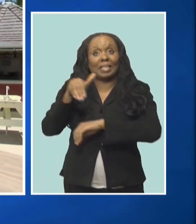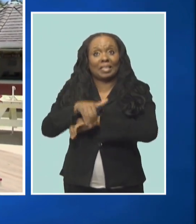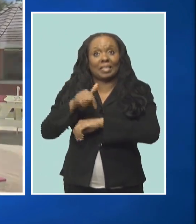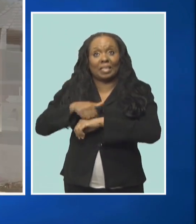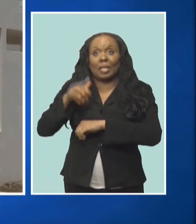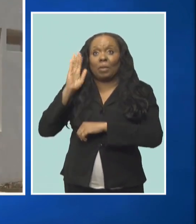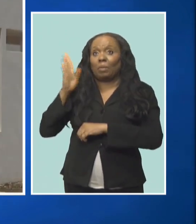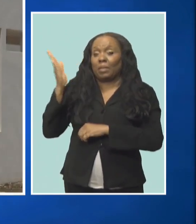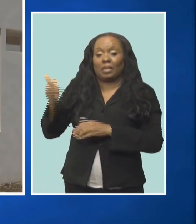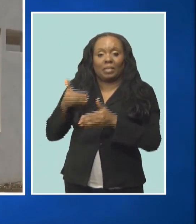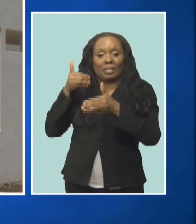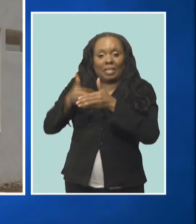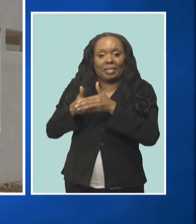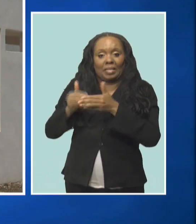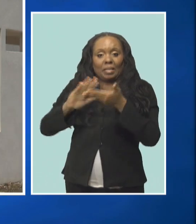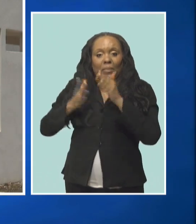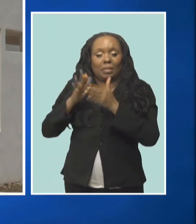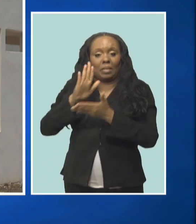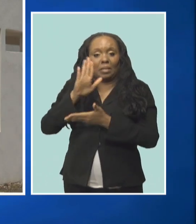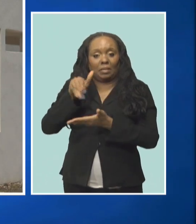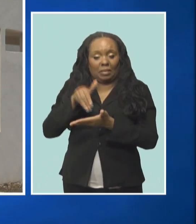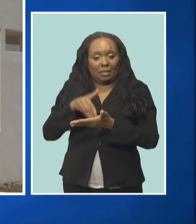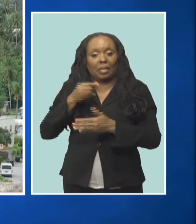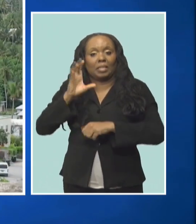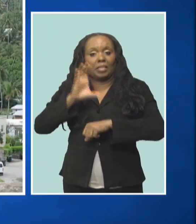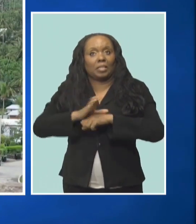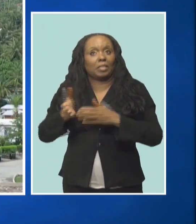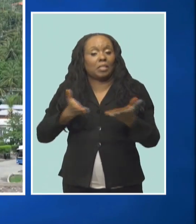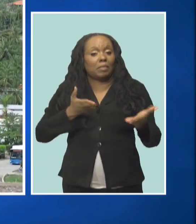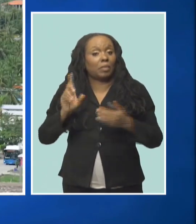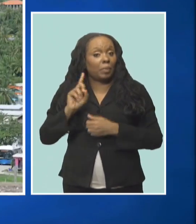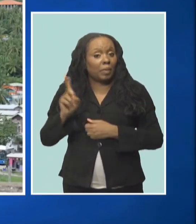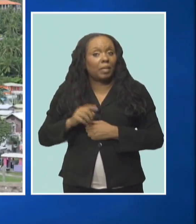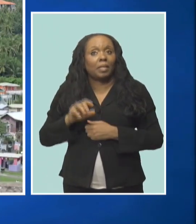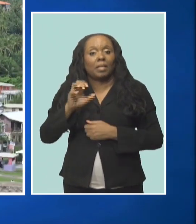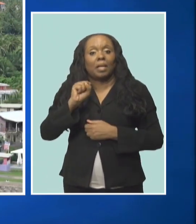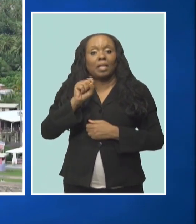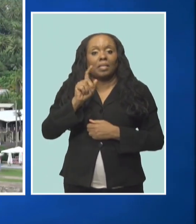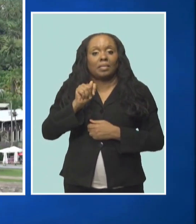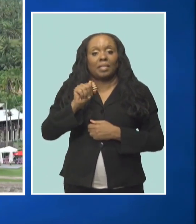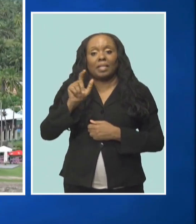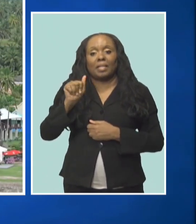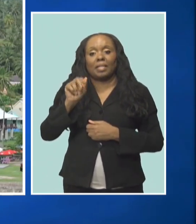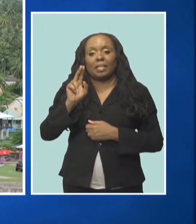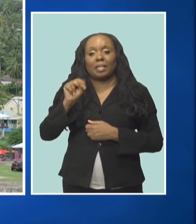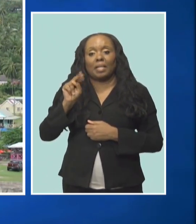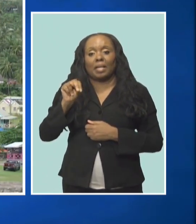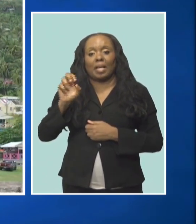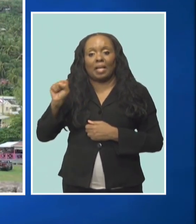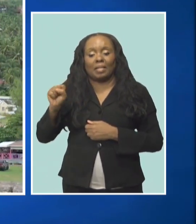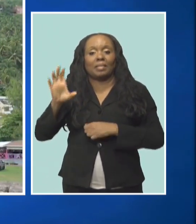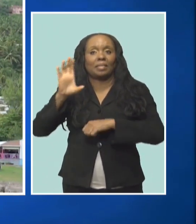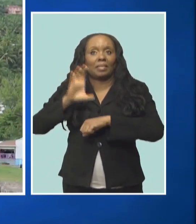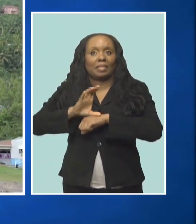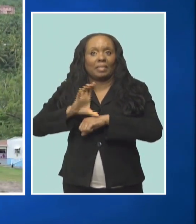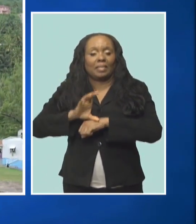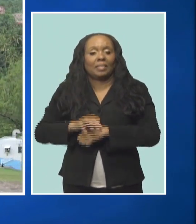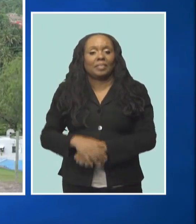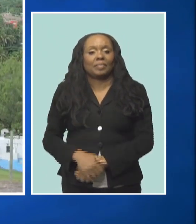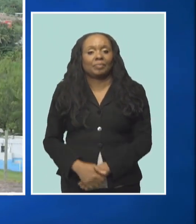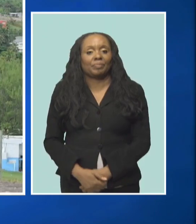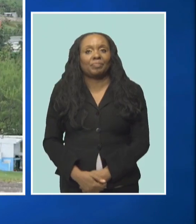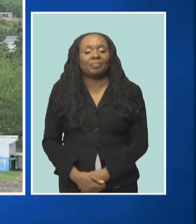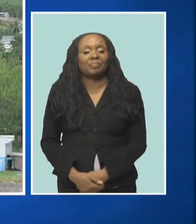Hillcrest next to the community center, and the church service will take place at St. Anne's Church. Andrew Lowe, CBC